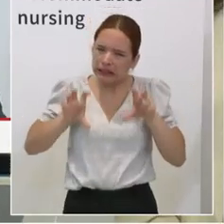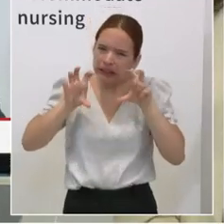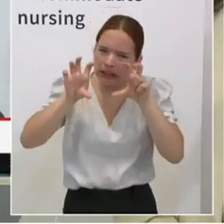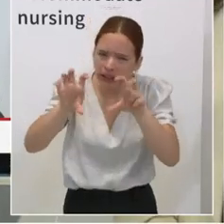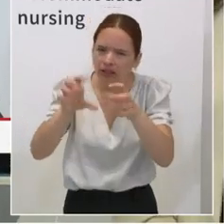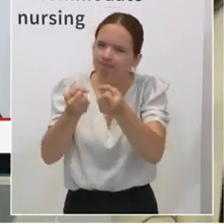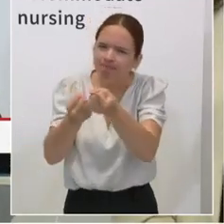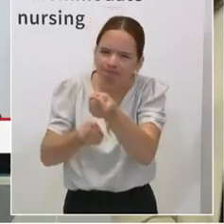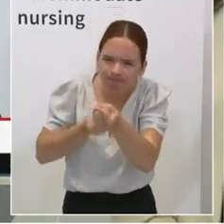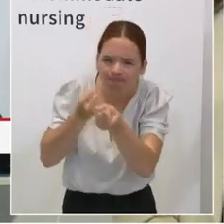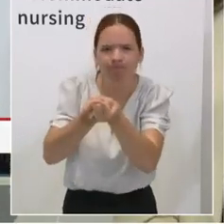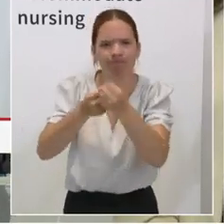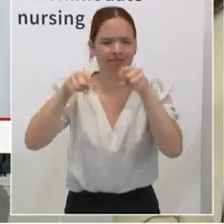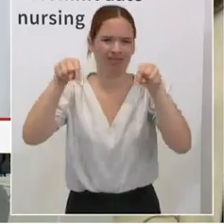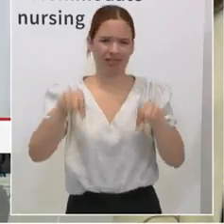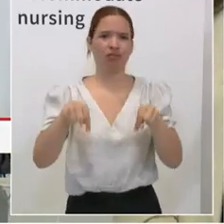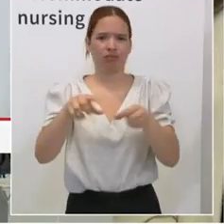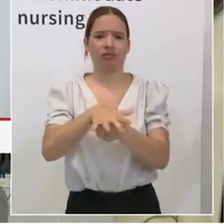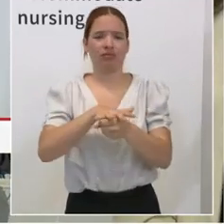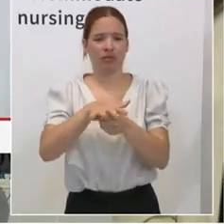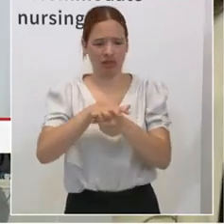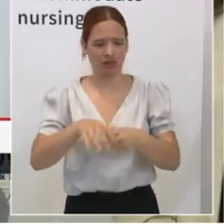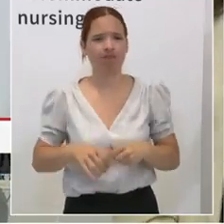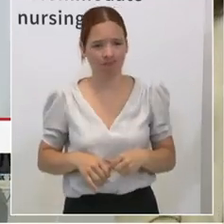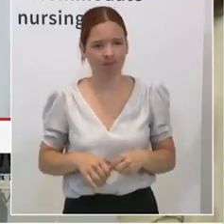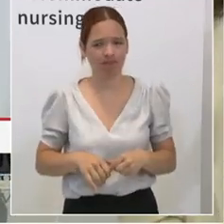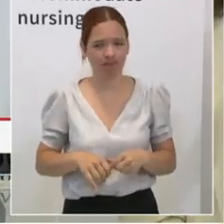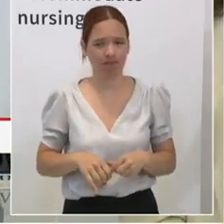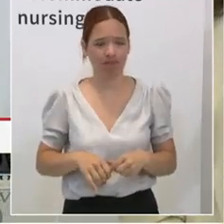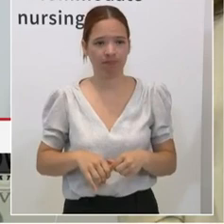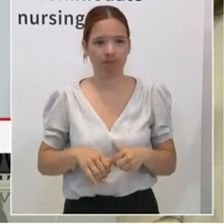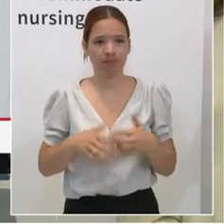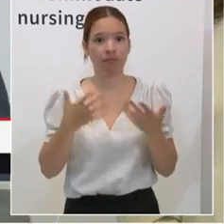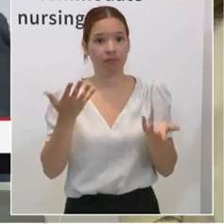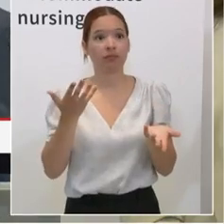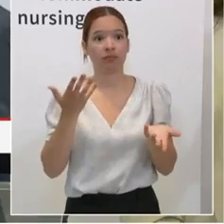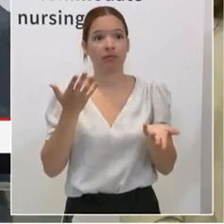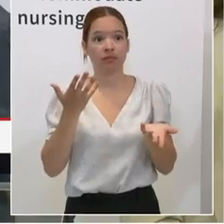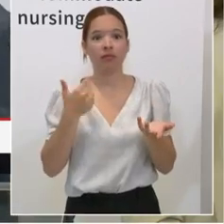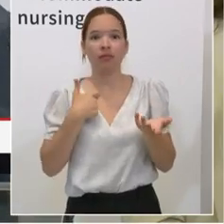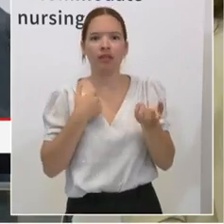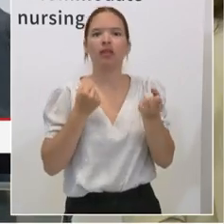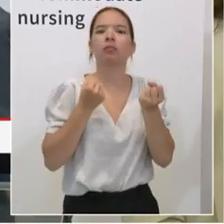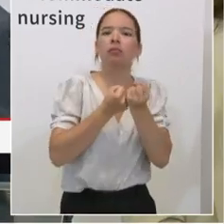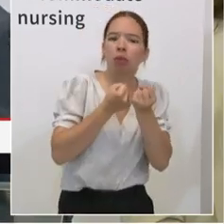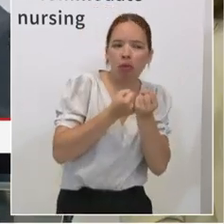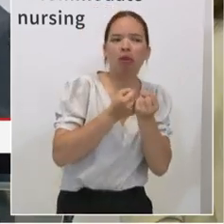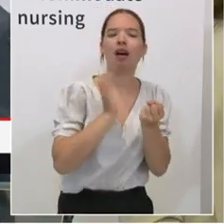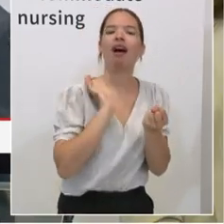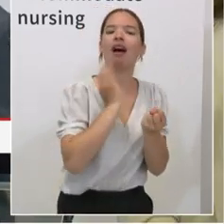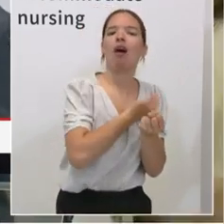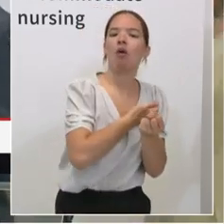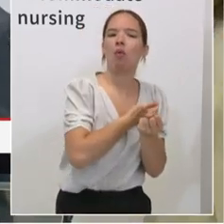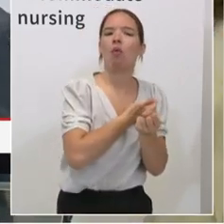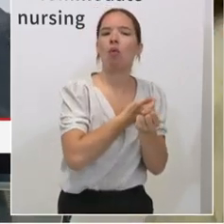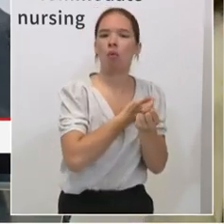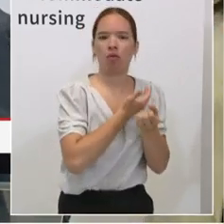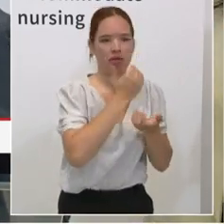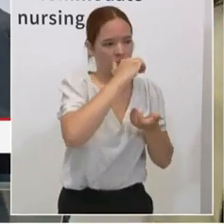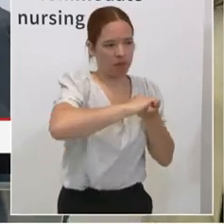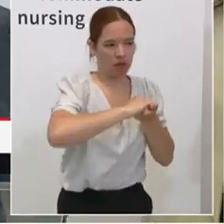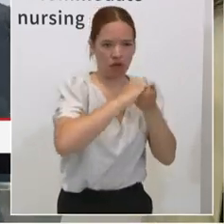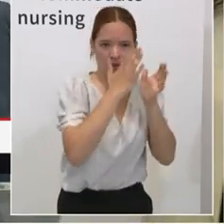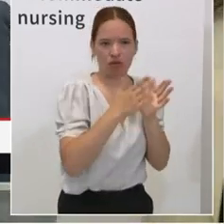University, in addition to supporting our joint vision of a new hospital on